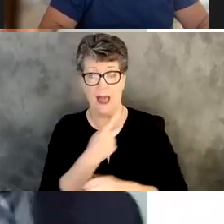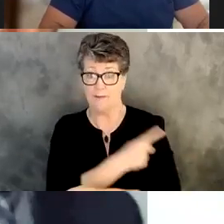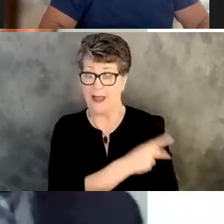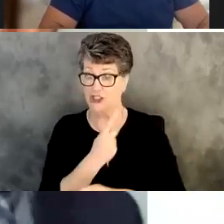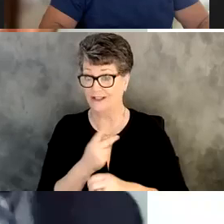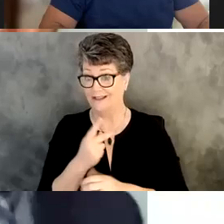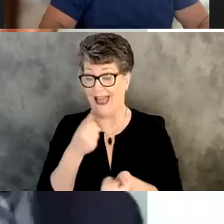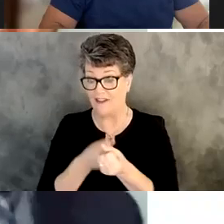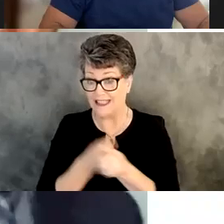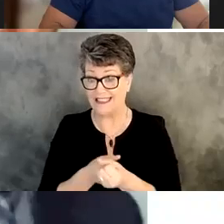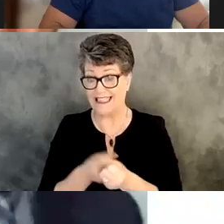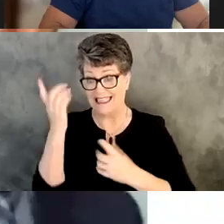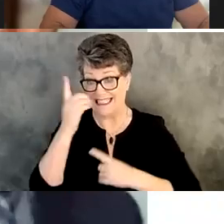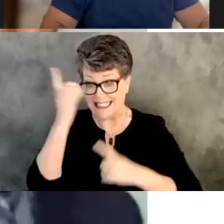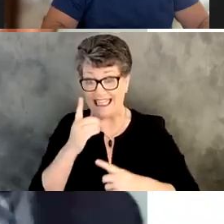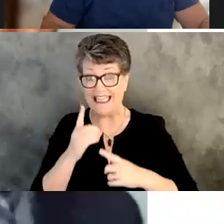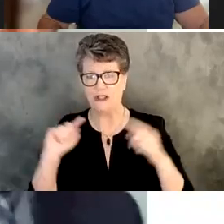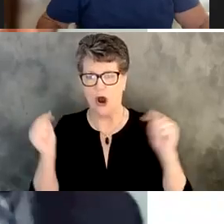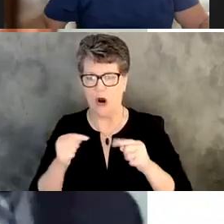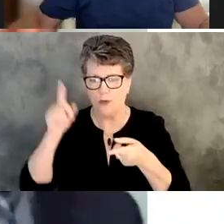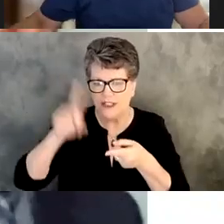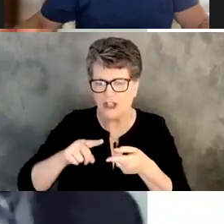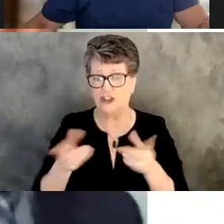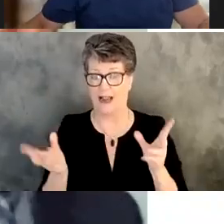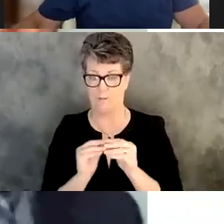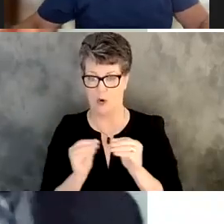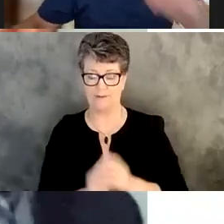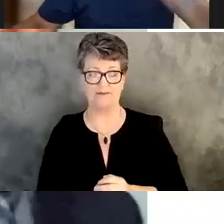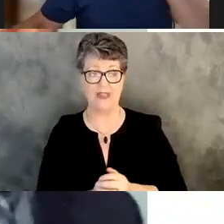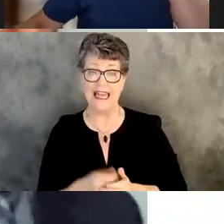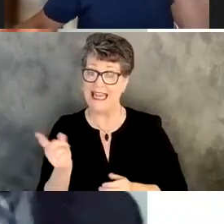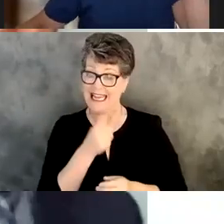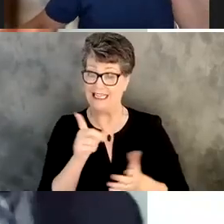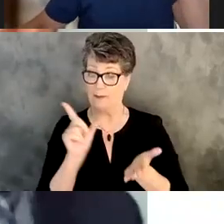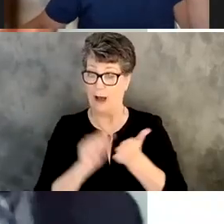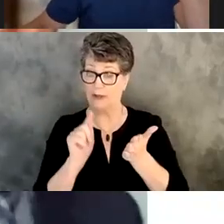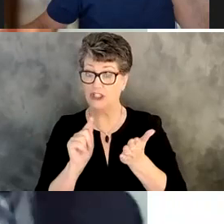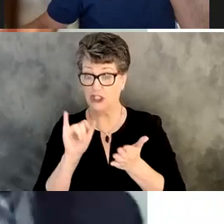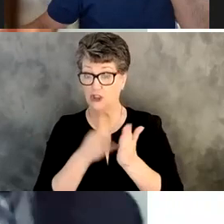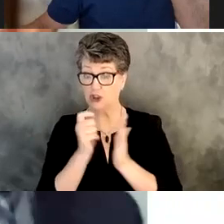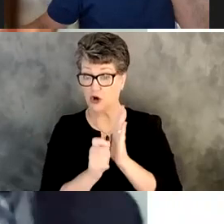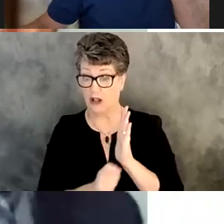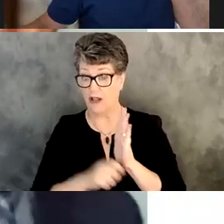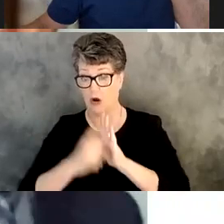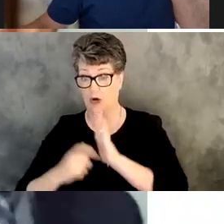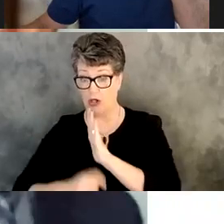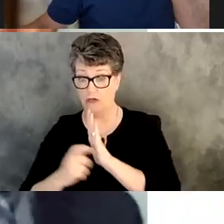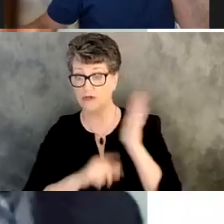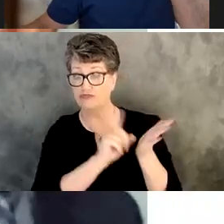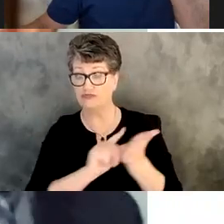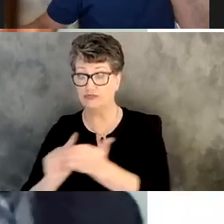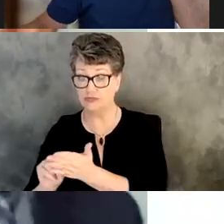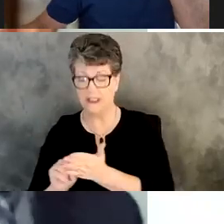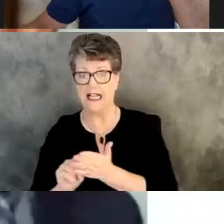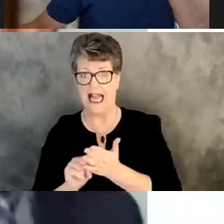harm reduction, and more. He has published peer-reviewed journals and articles and